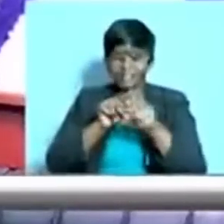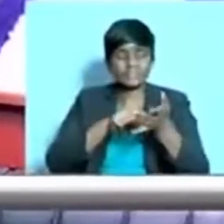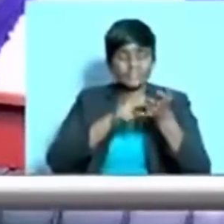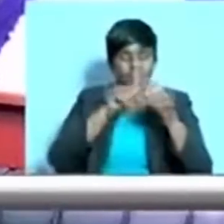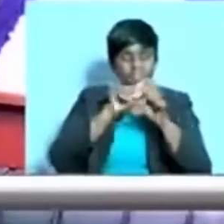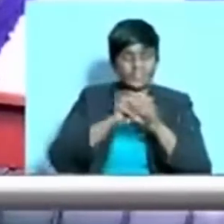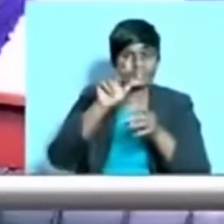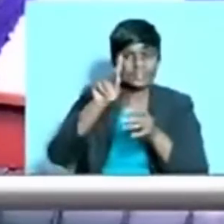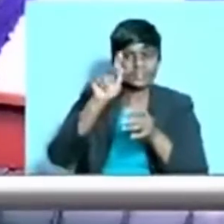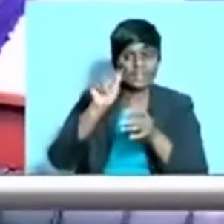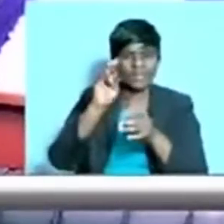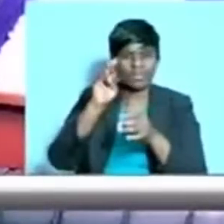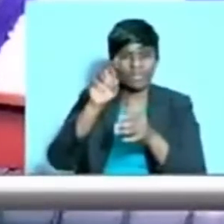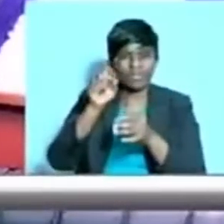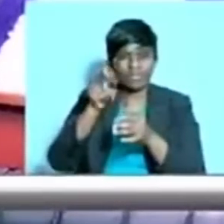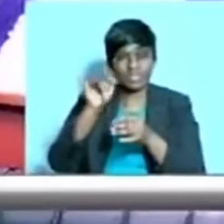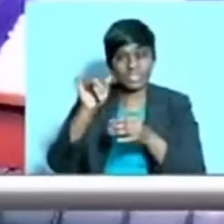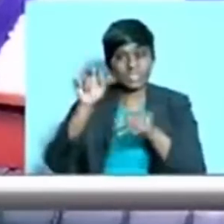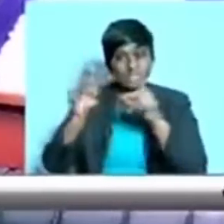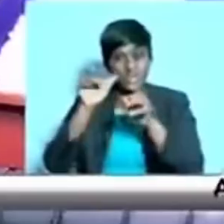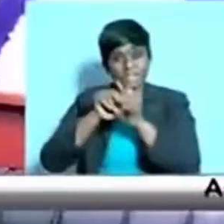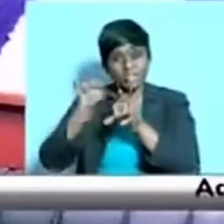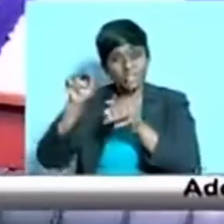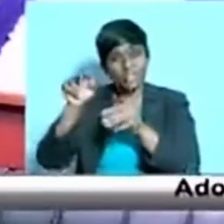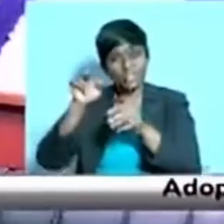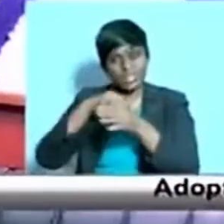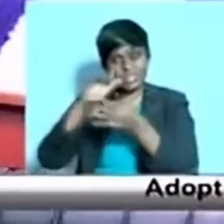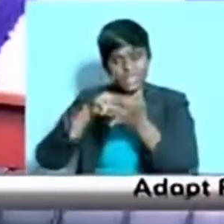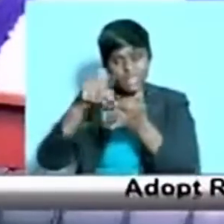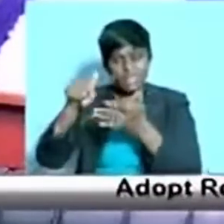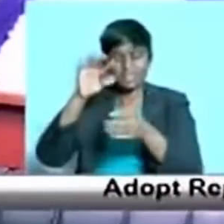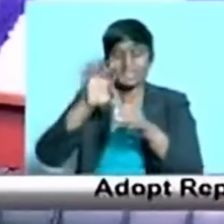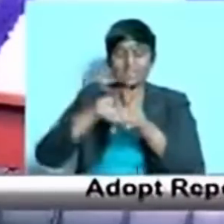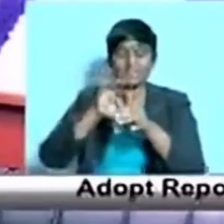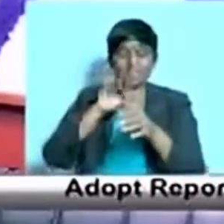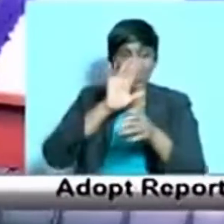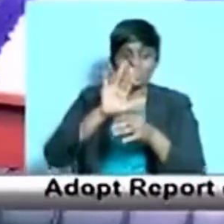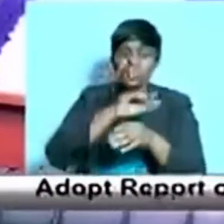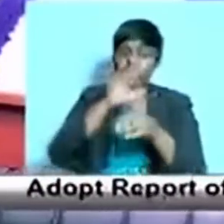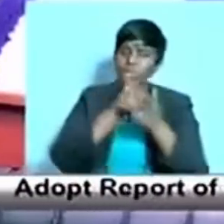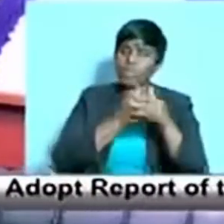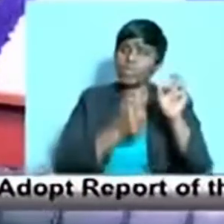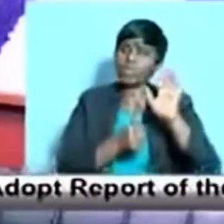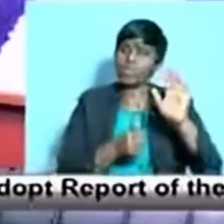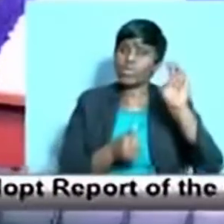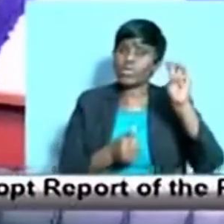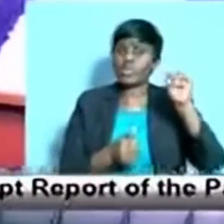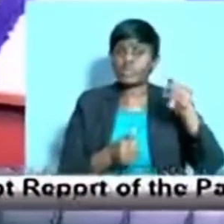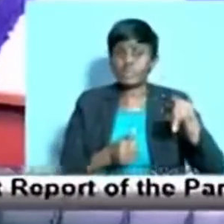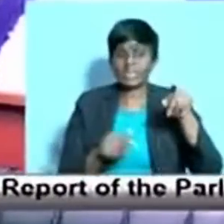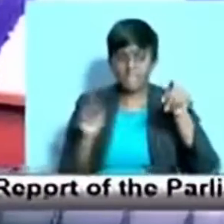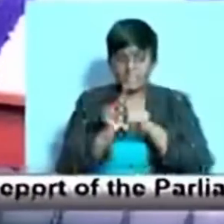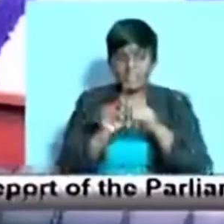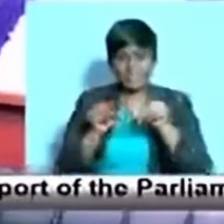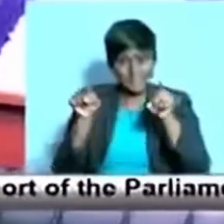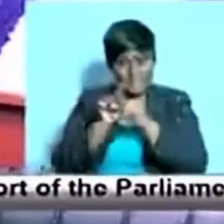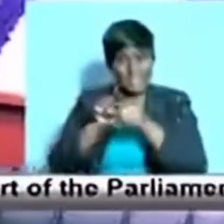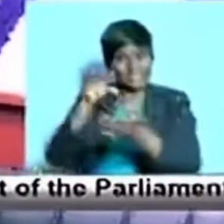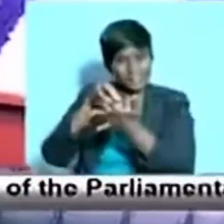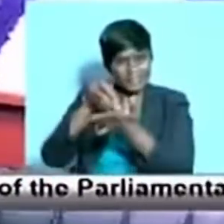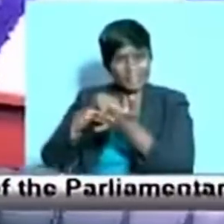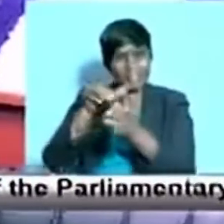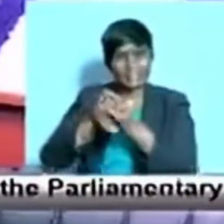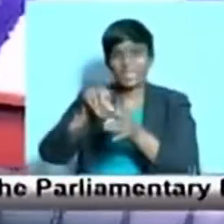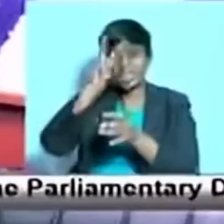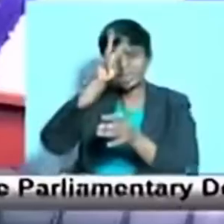Kabushi, because the people of Ndola Central elected their desirable MP. Is that the same case in